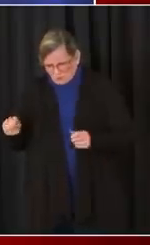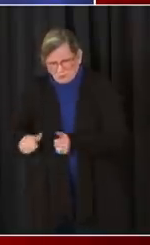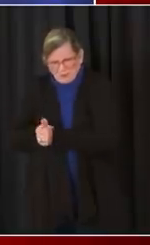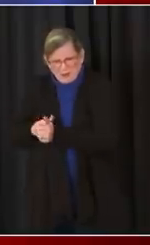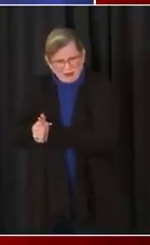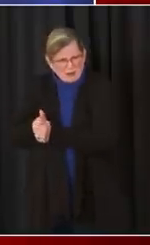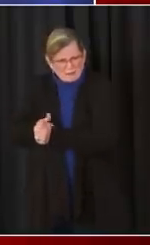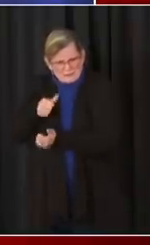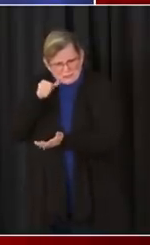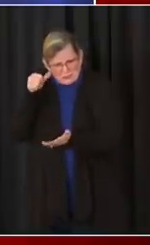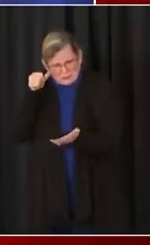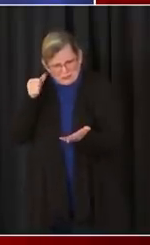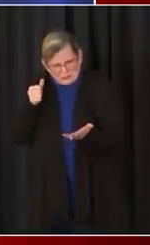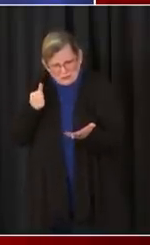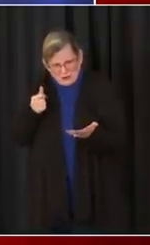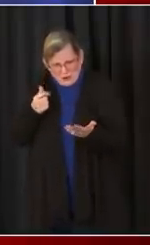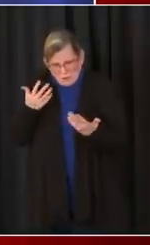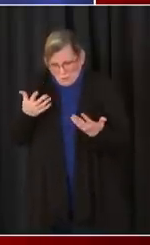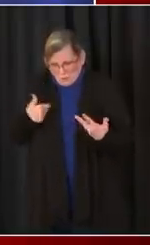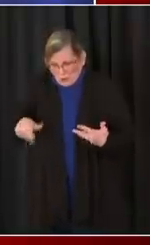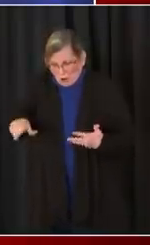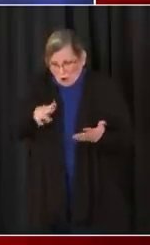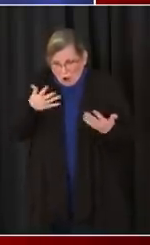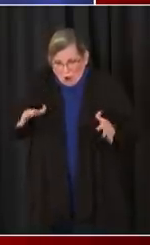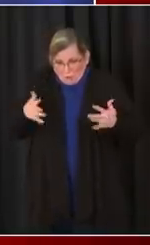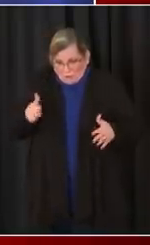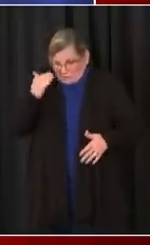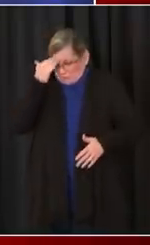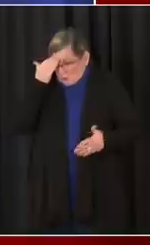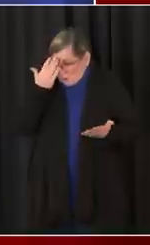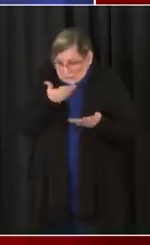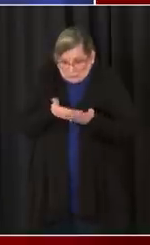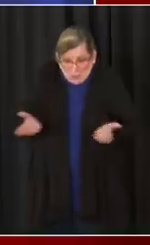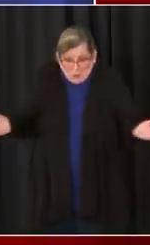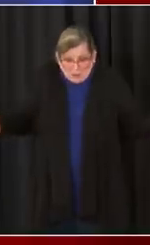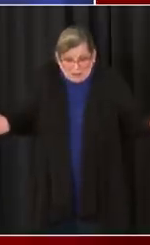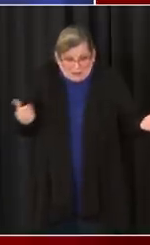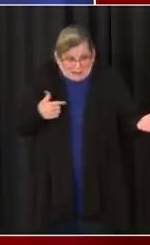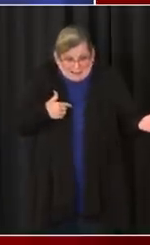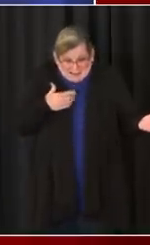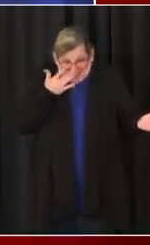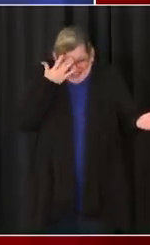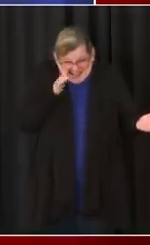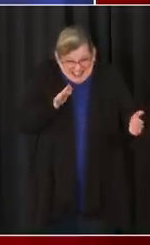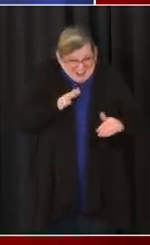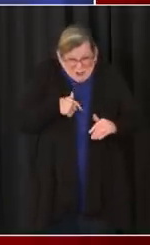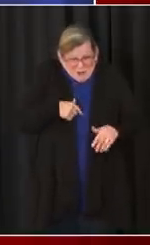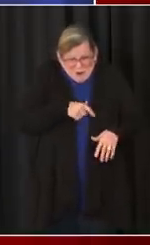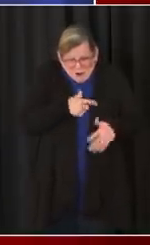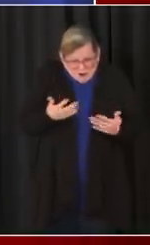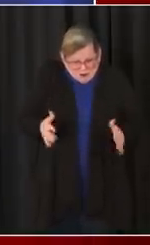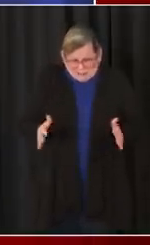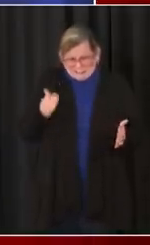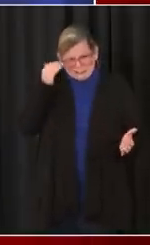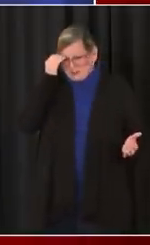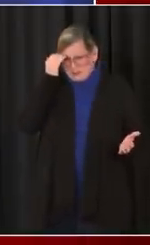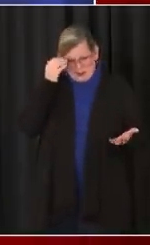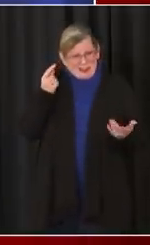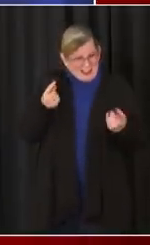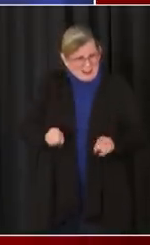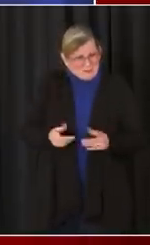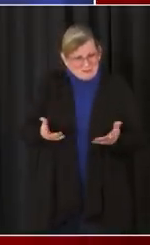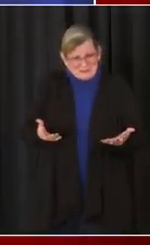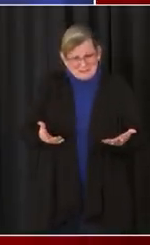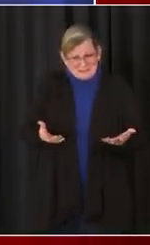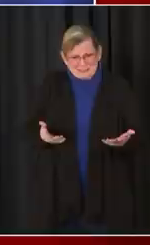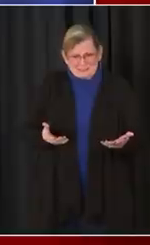security there yesterday, given what we all knew in the public domain? You must have had better intelligence than we did, but we all knew that this was possible,